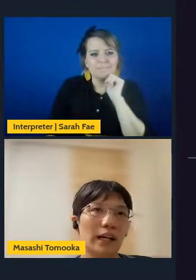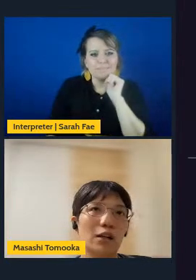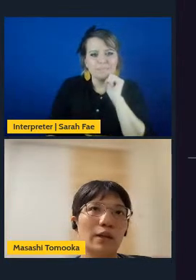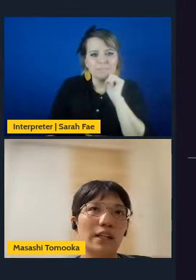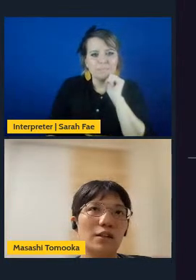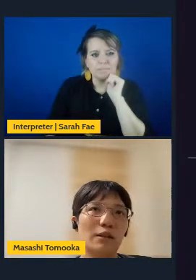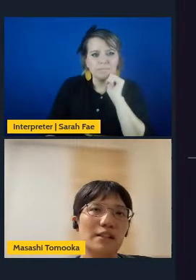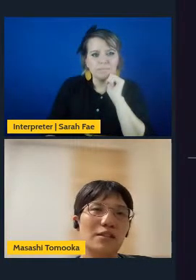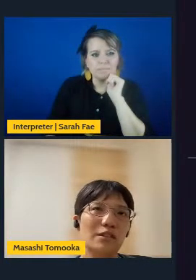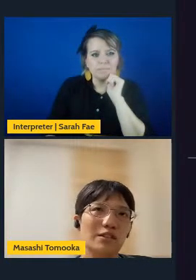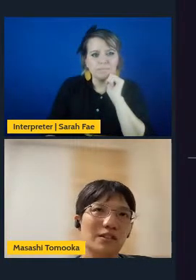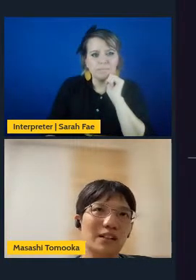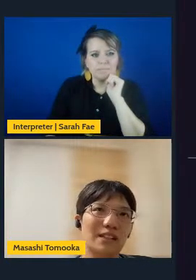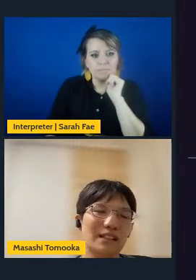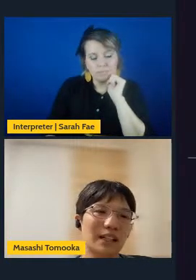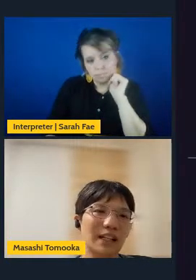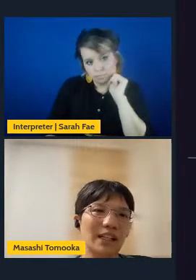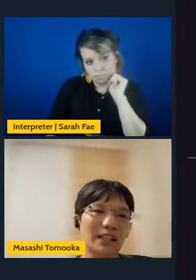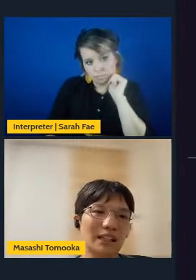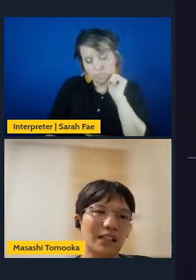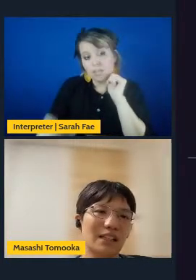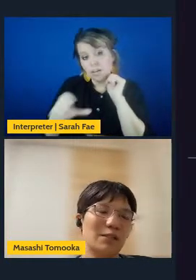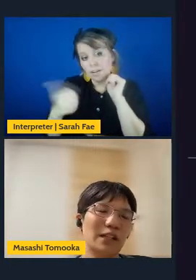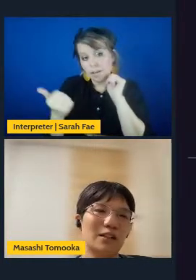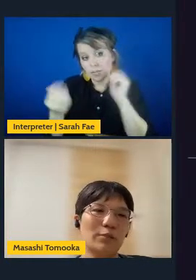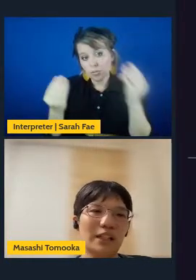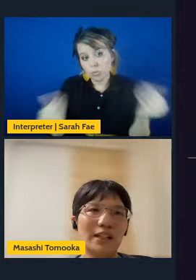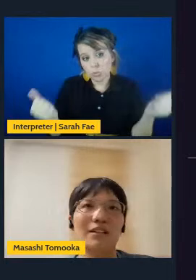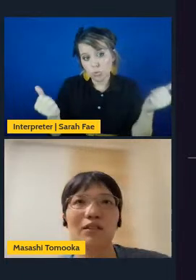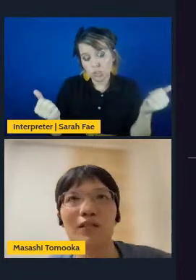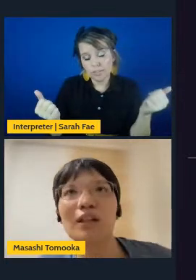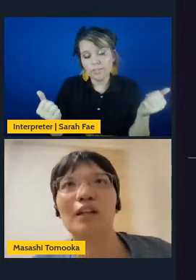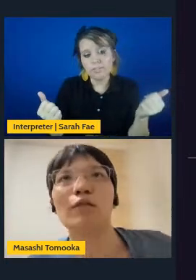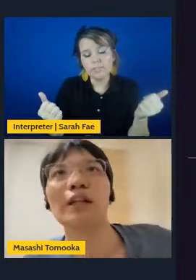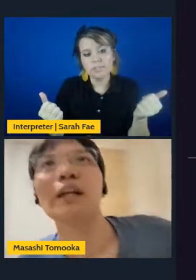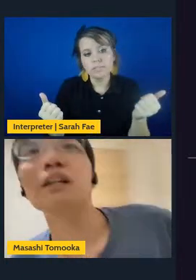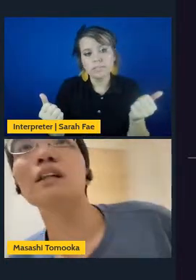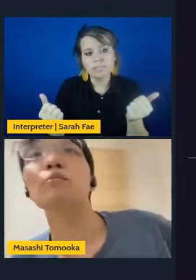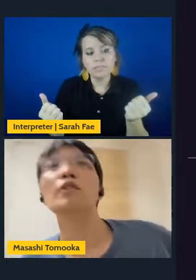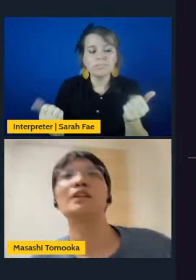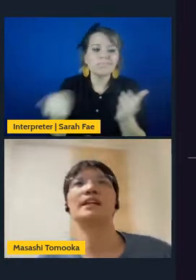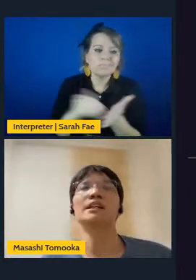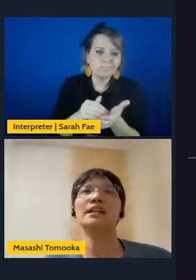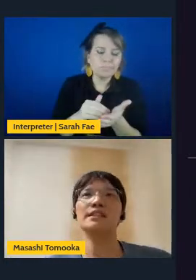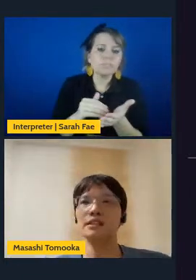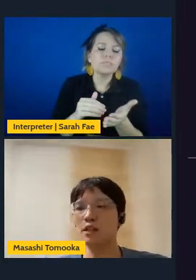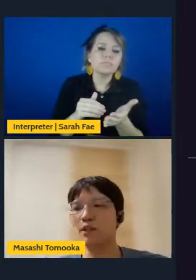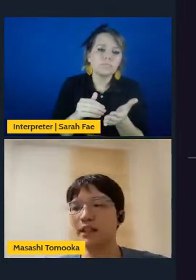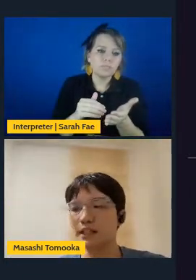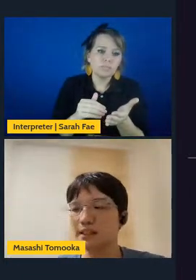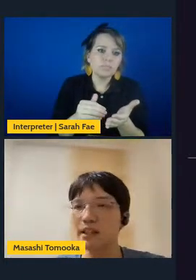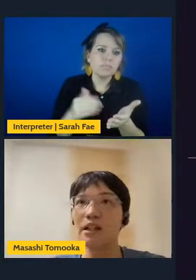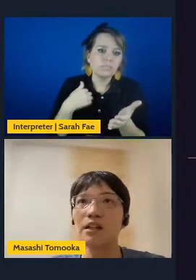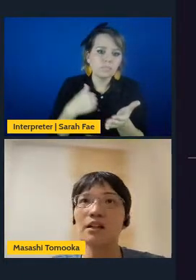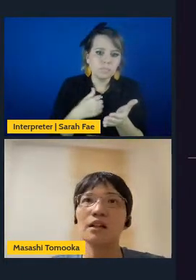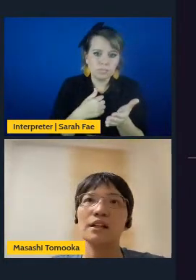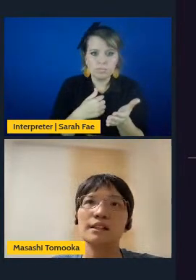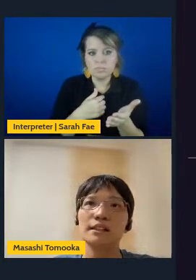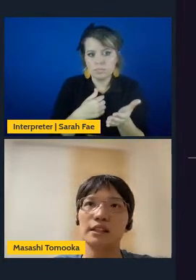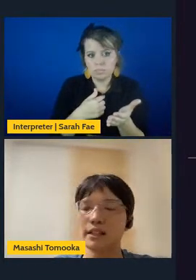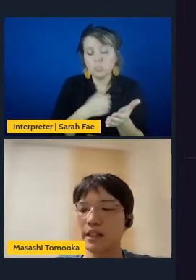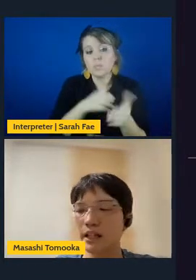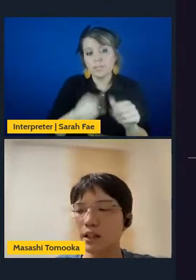So the advantage of this solution is, again, similar to pattern 2, we can deploy the entire system in a